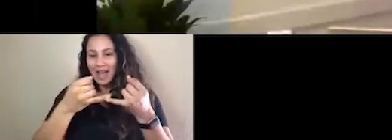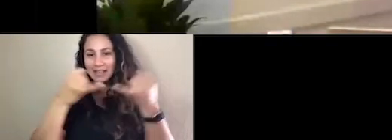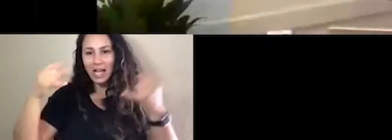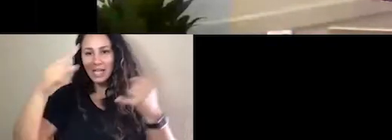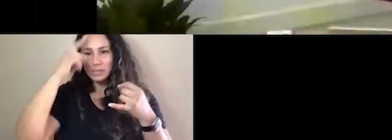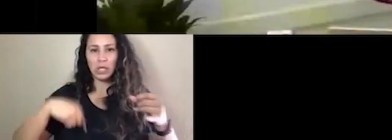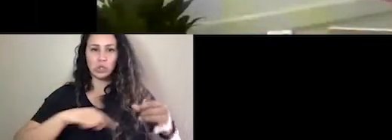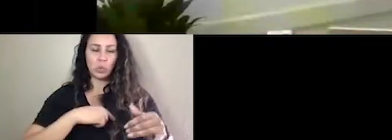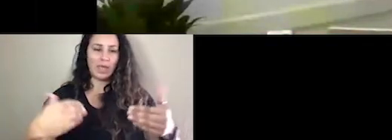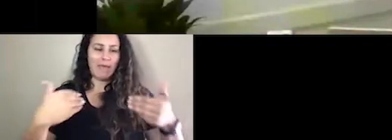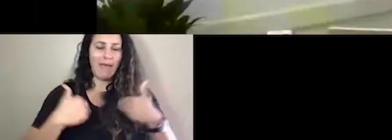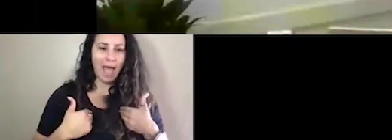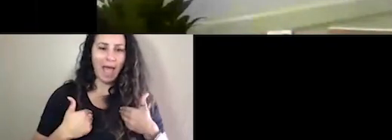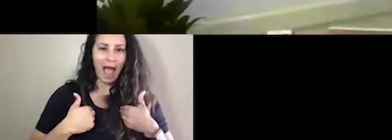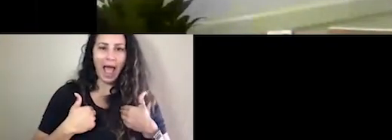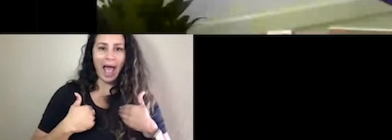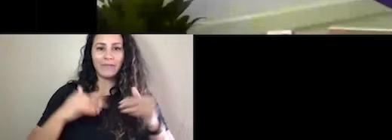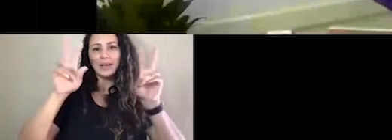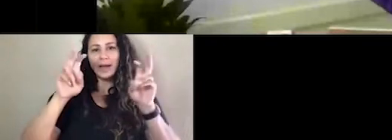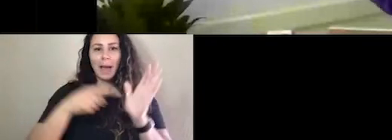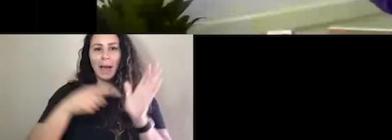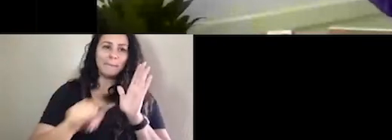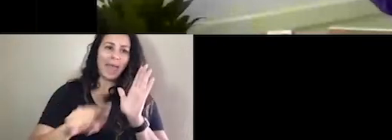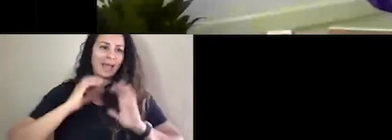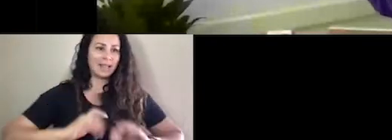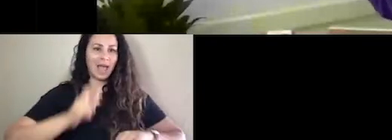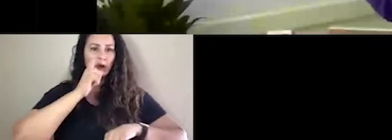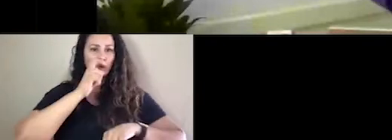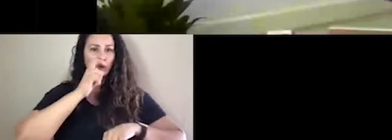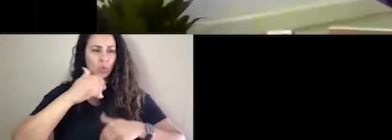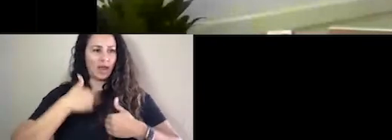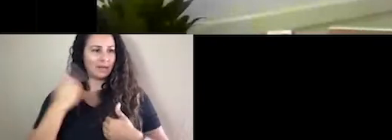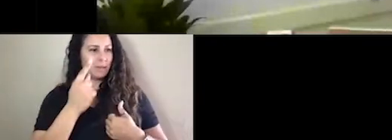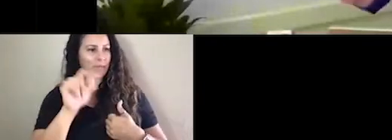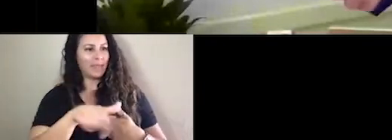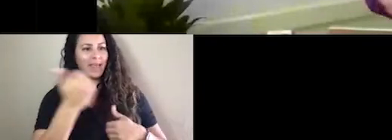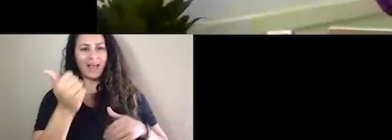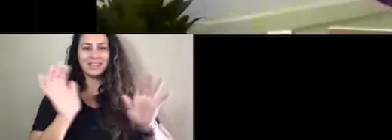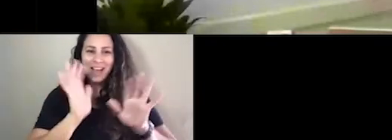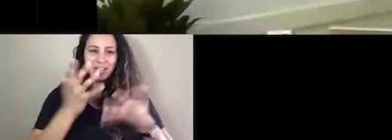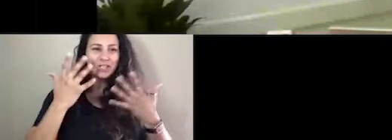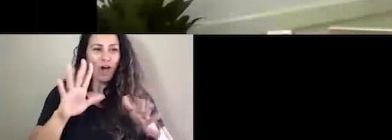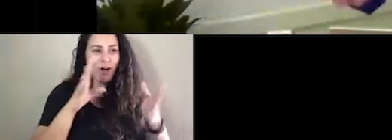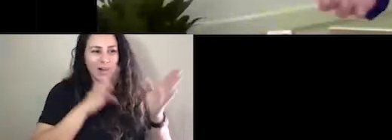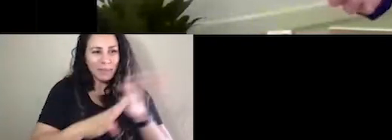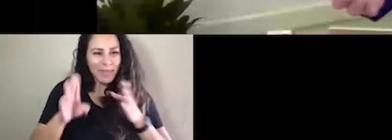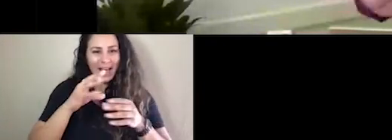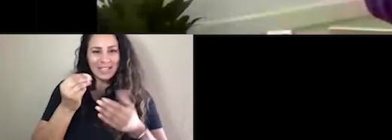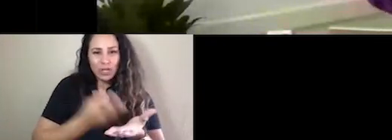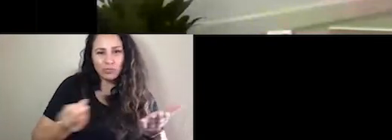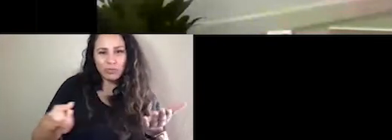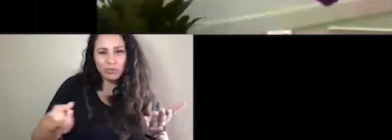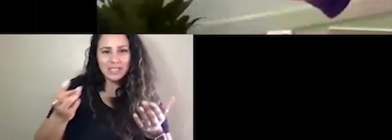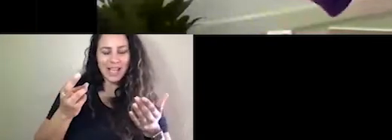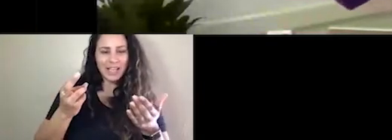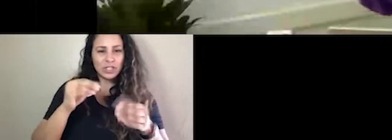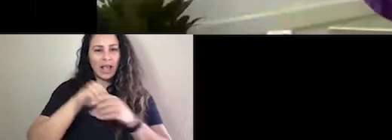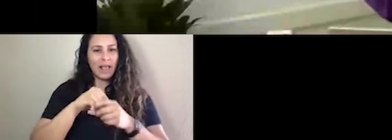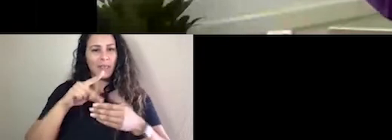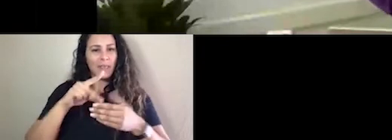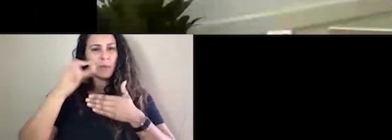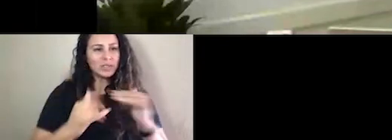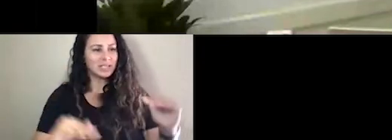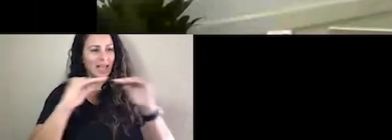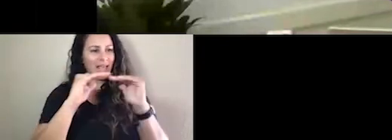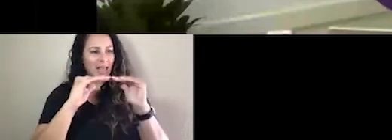have a so-called paying client that needs something else. No, this was already planned in the resources that this internal project is equally